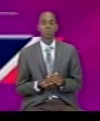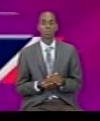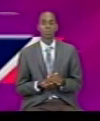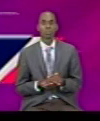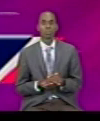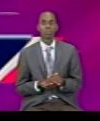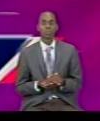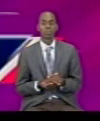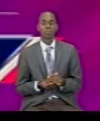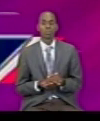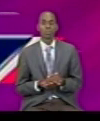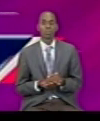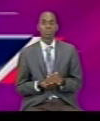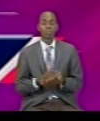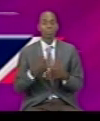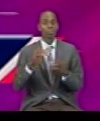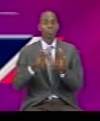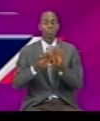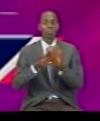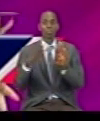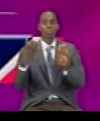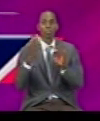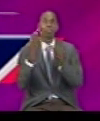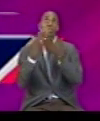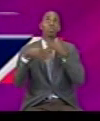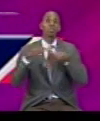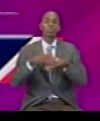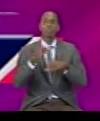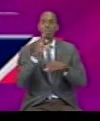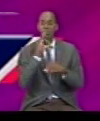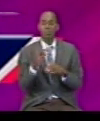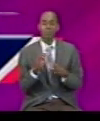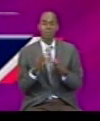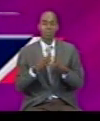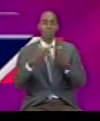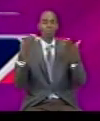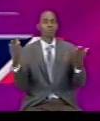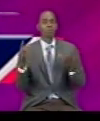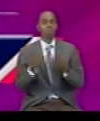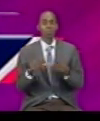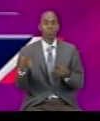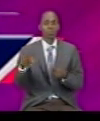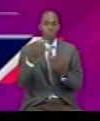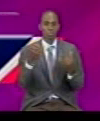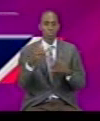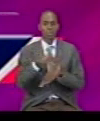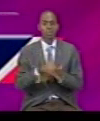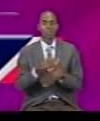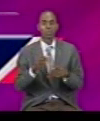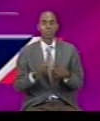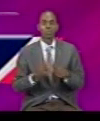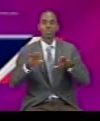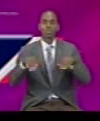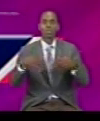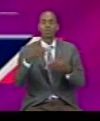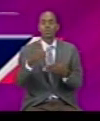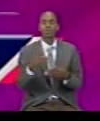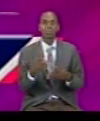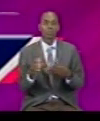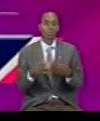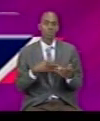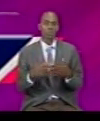Brethren, the door of heaven is open to you tonight to ask whatsoever ye desire as friends of